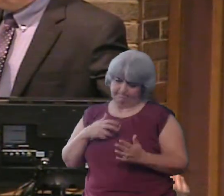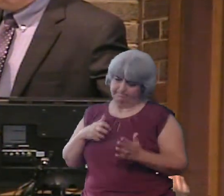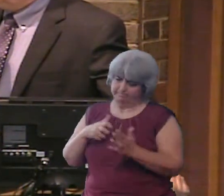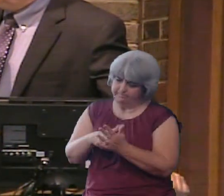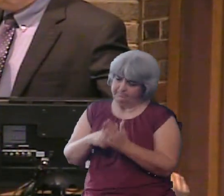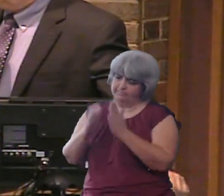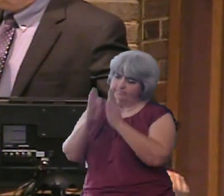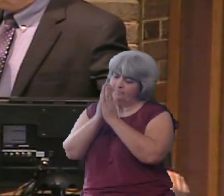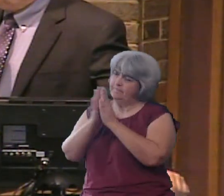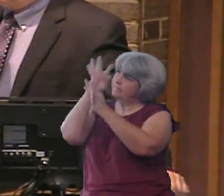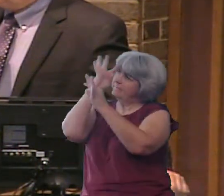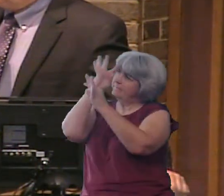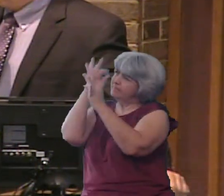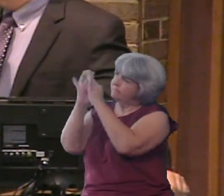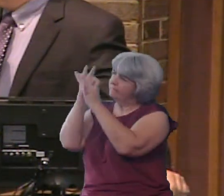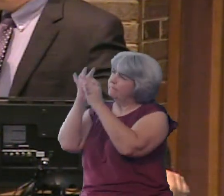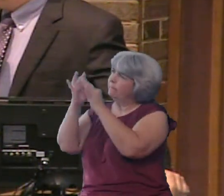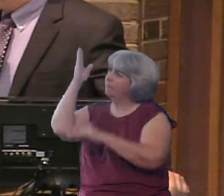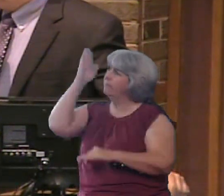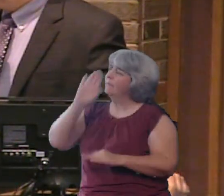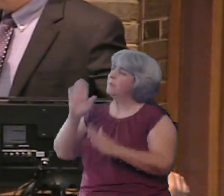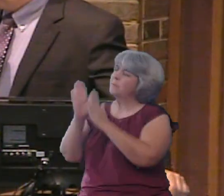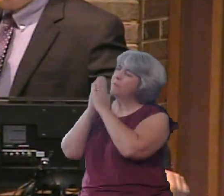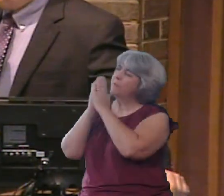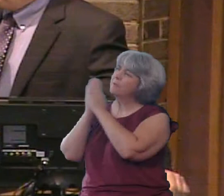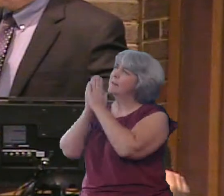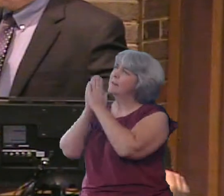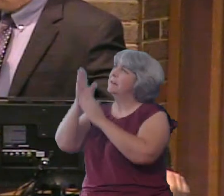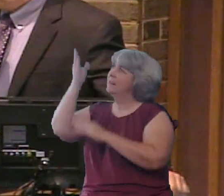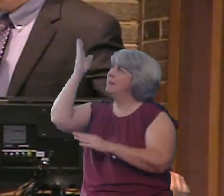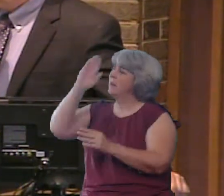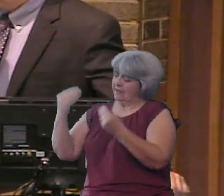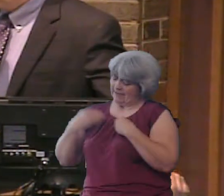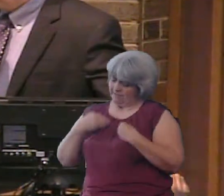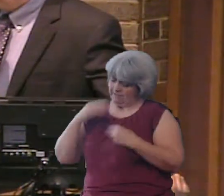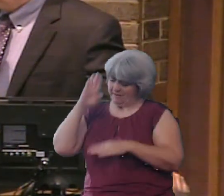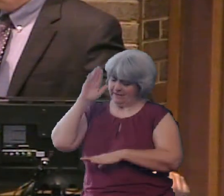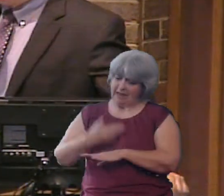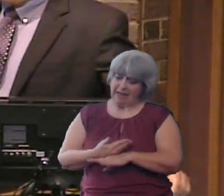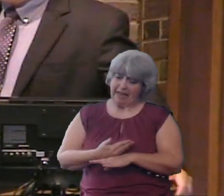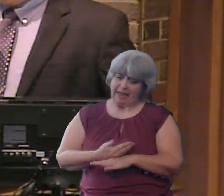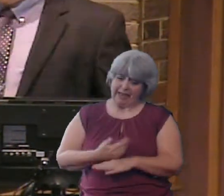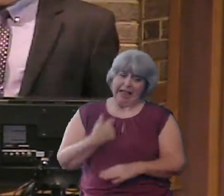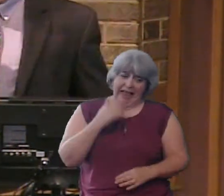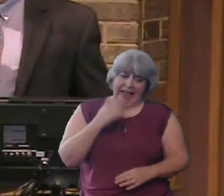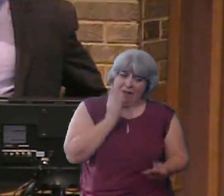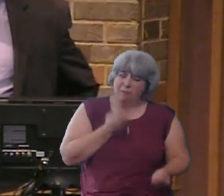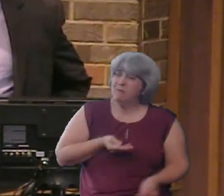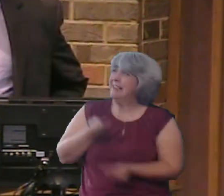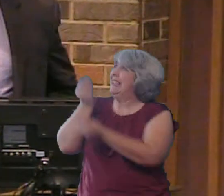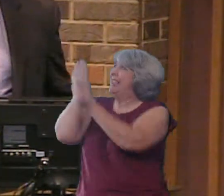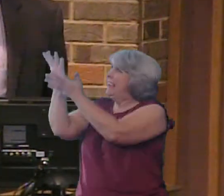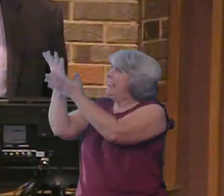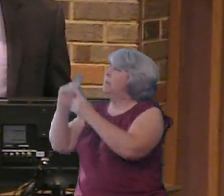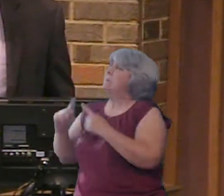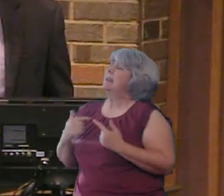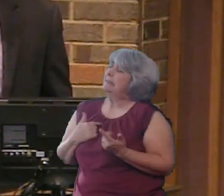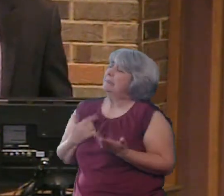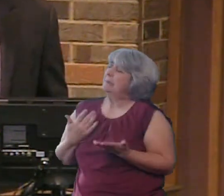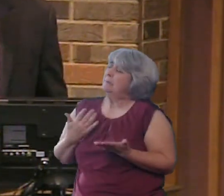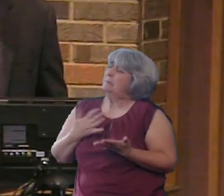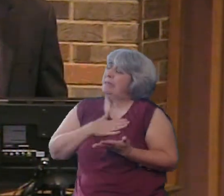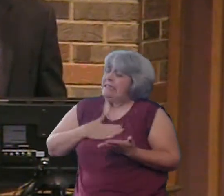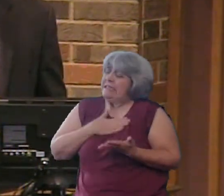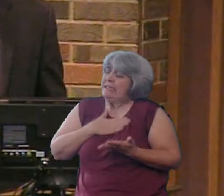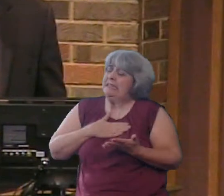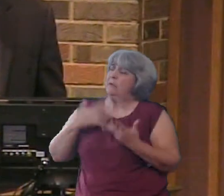prayed, "God, give me a son. I'll give him to you. Just let me bear a child." Samuel,